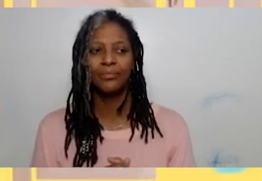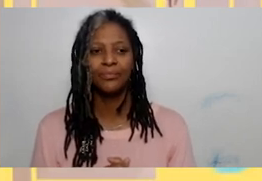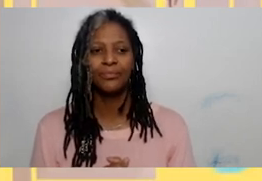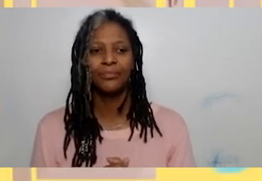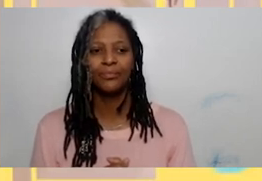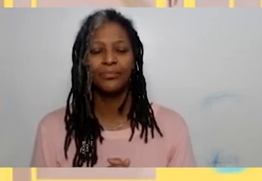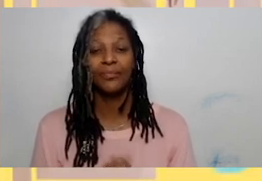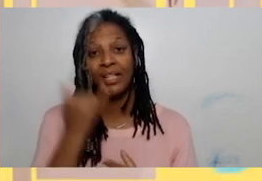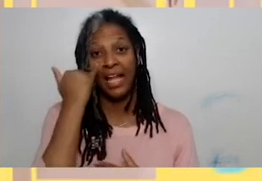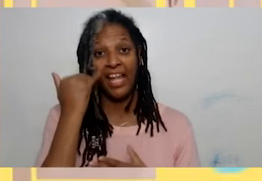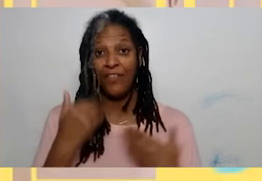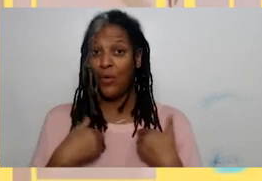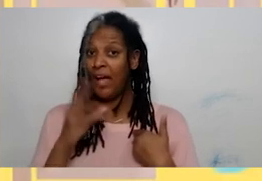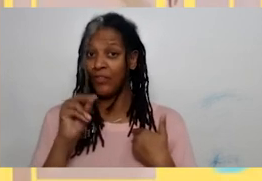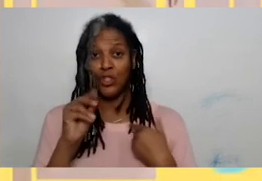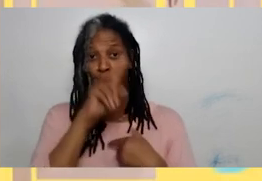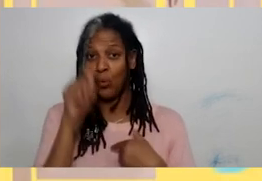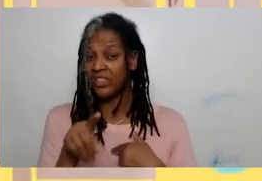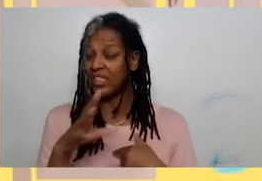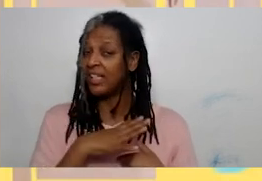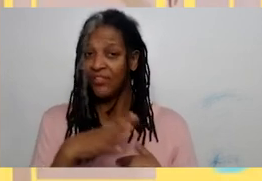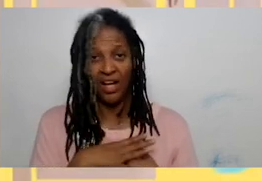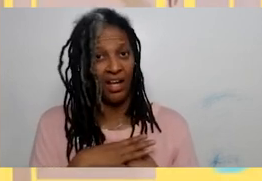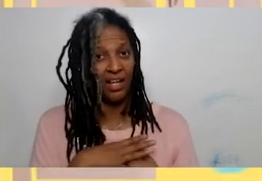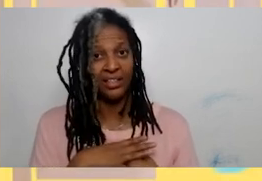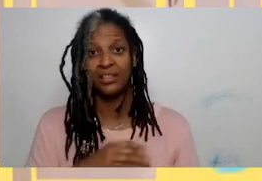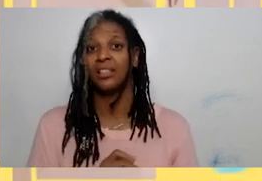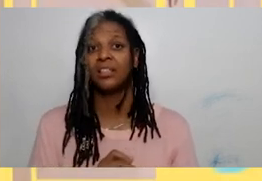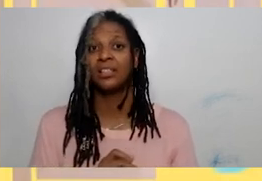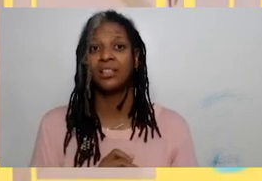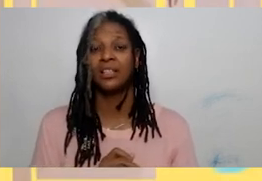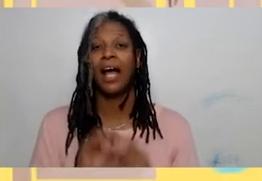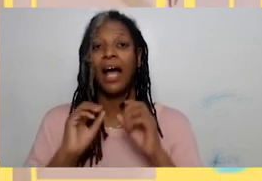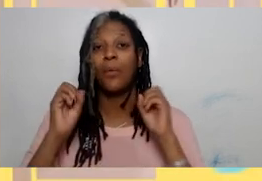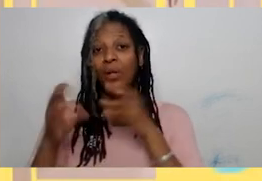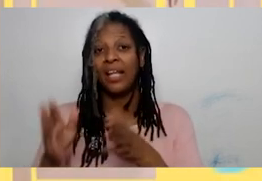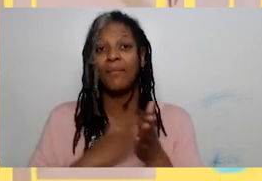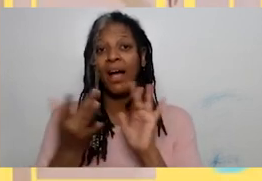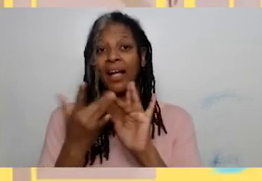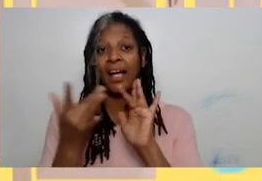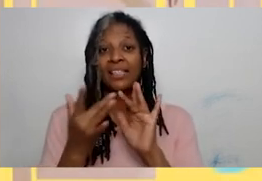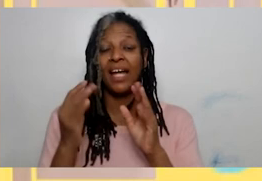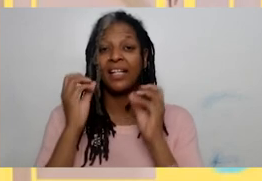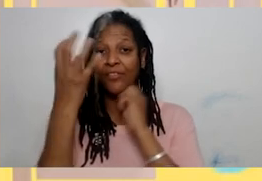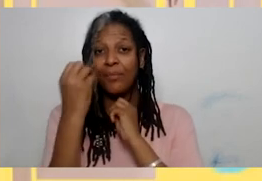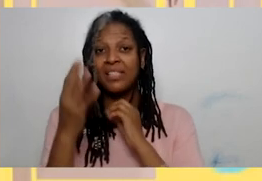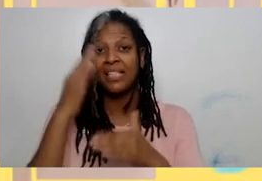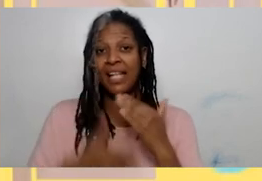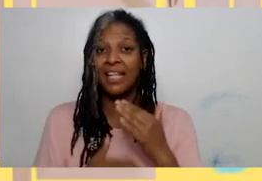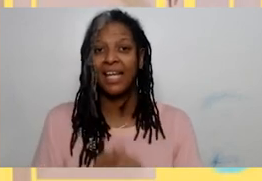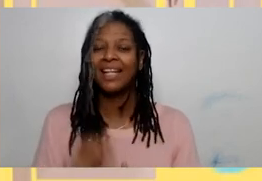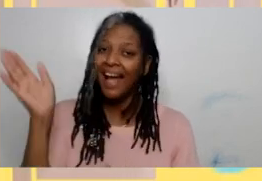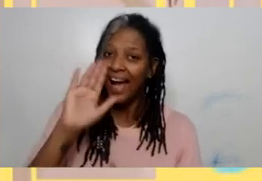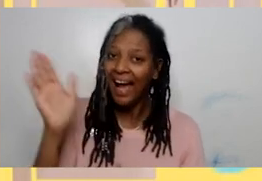And if you have no questions, that's okay too. I will leave my contact information at the end of the training. Hi, Cheyenne.